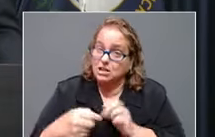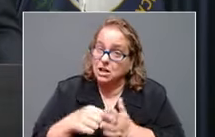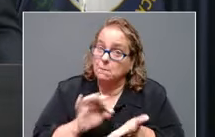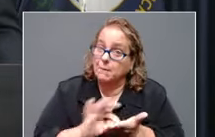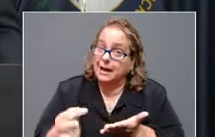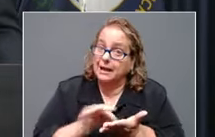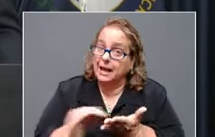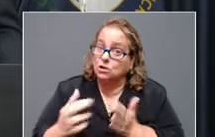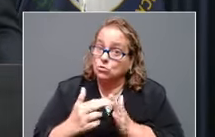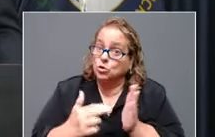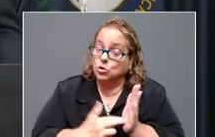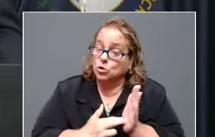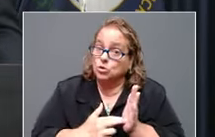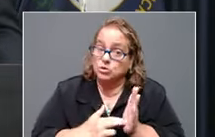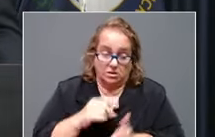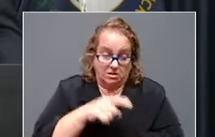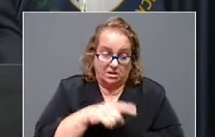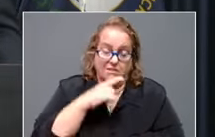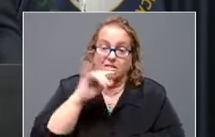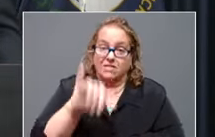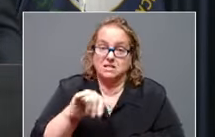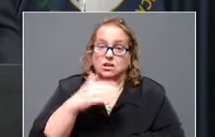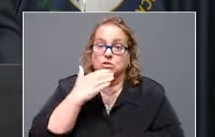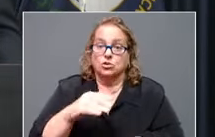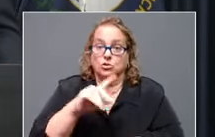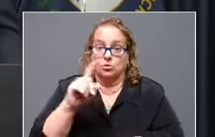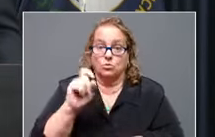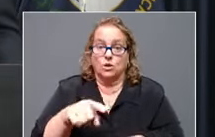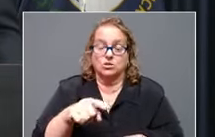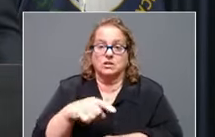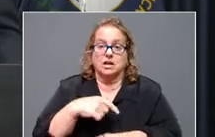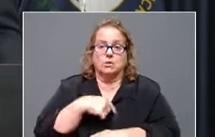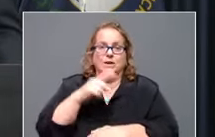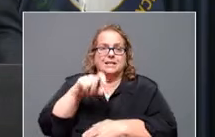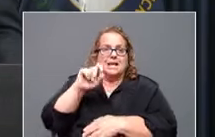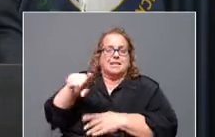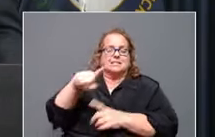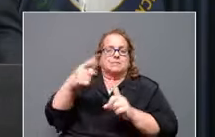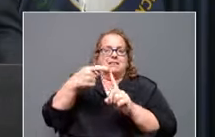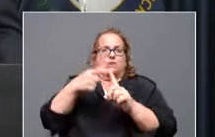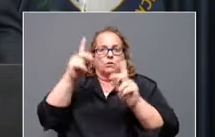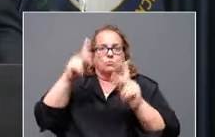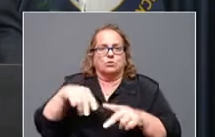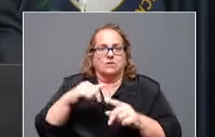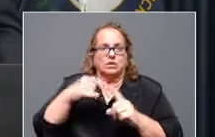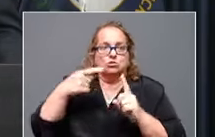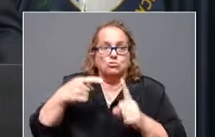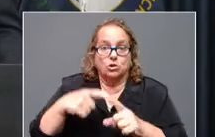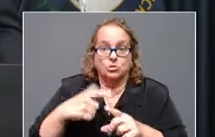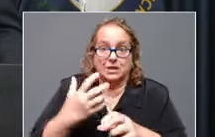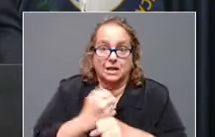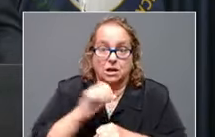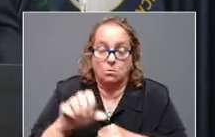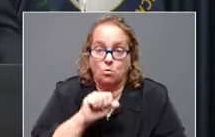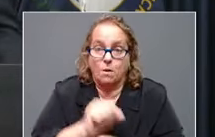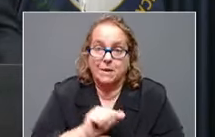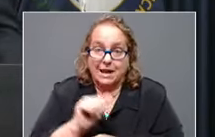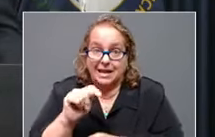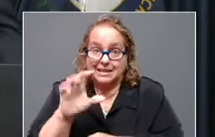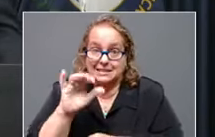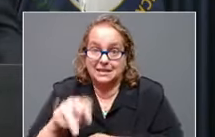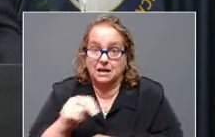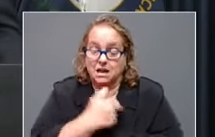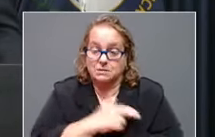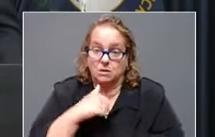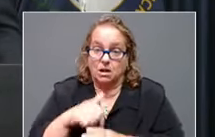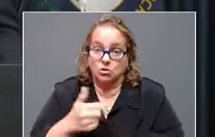a robust telehealth program that I was able to do via executive order through emergency powers. Some of that